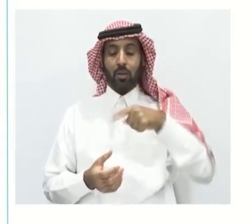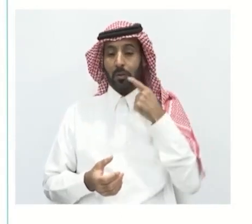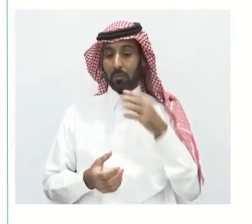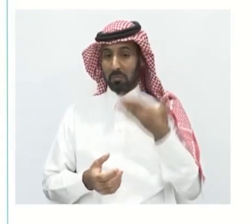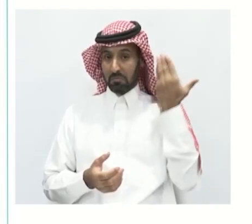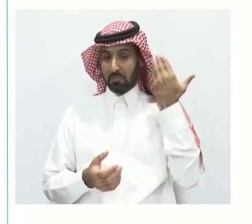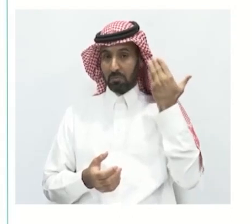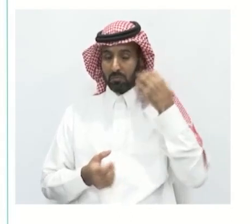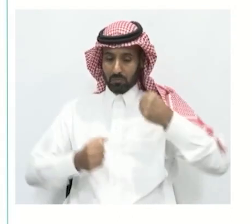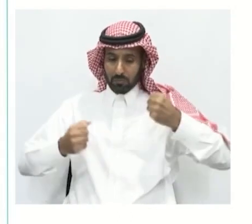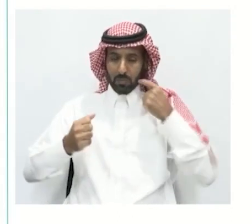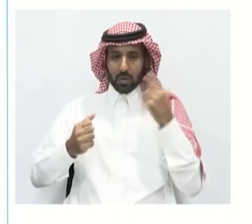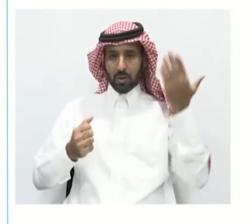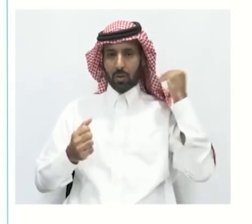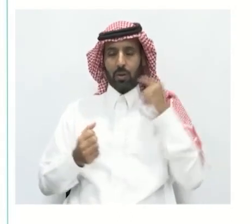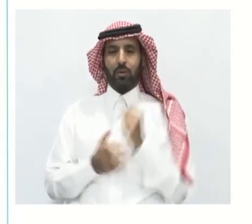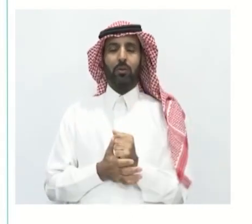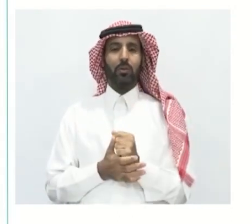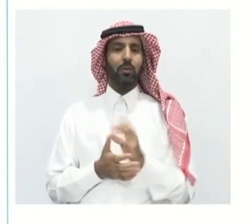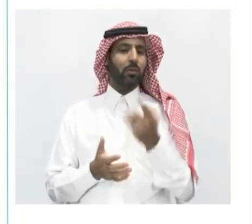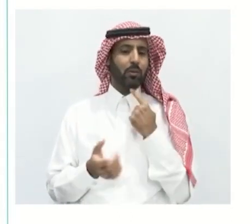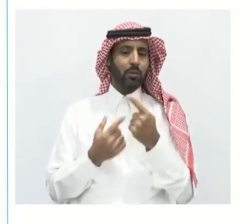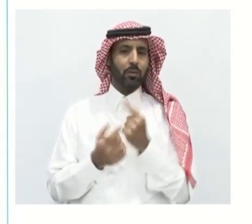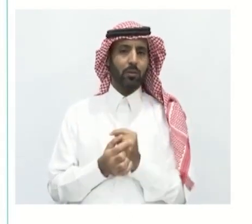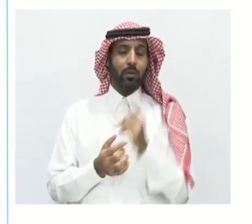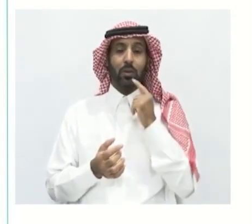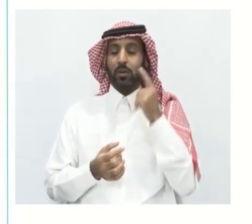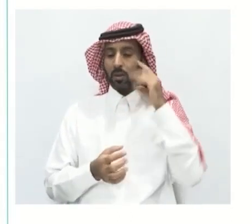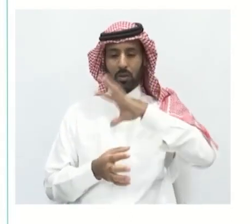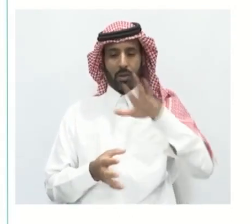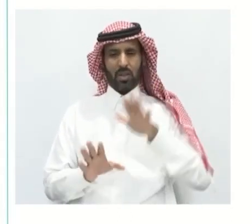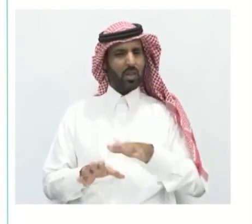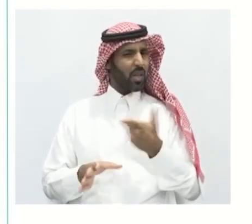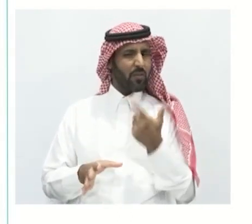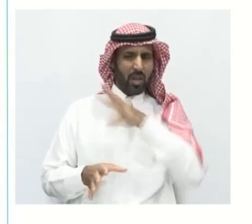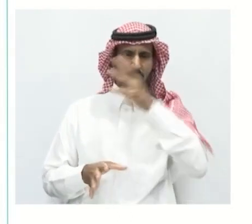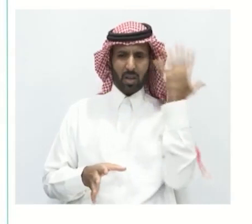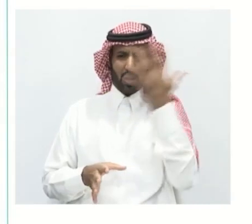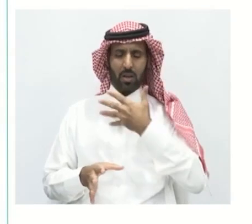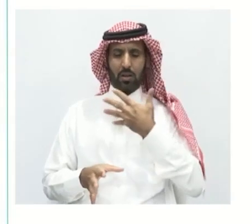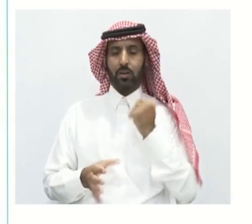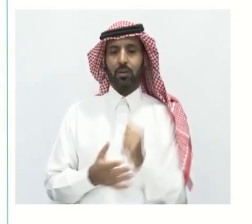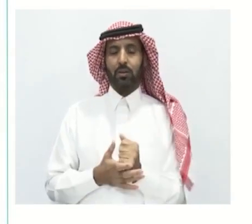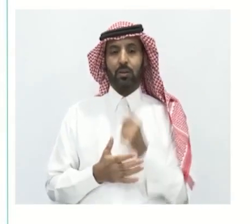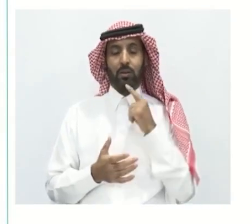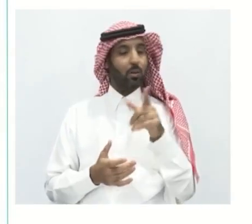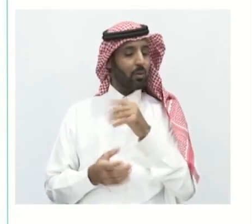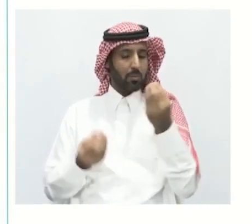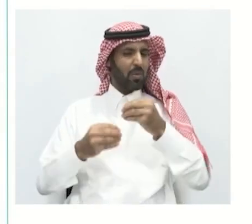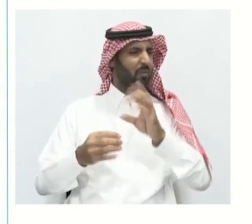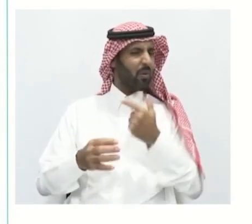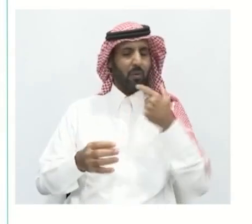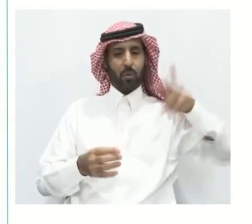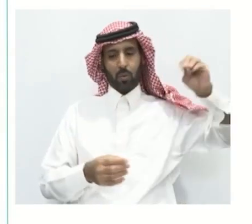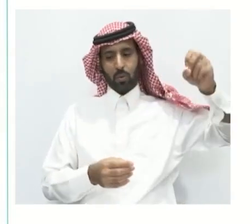be overweight, used to be. We're talking about a state here. That's why we don't put